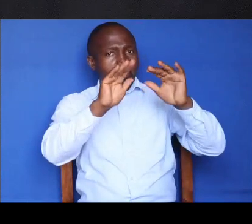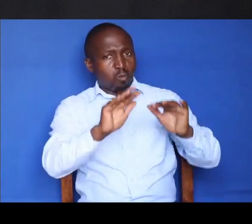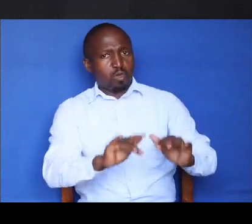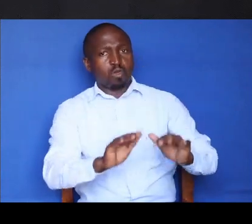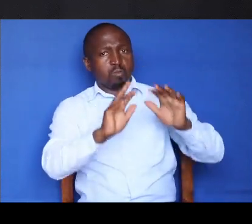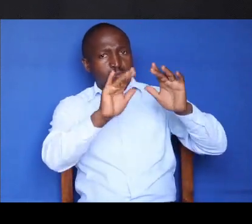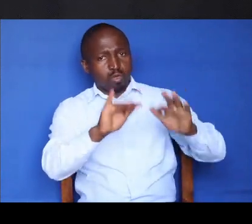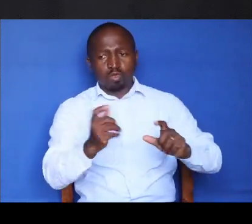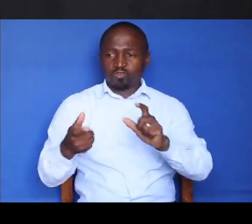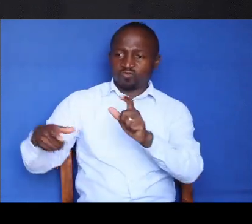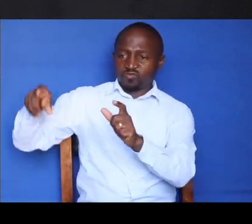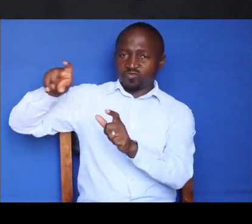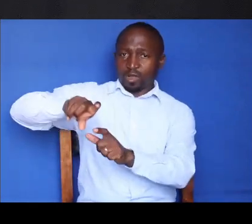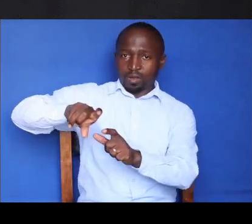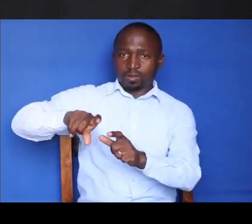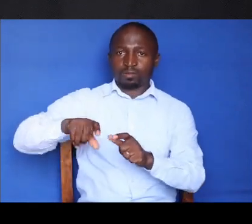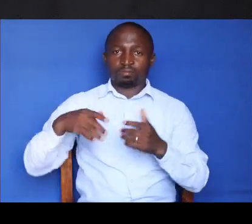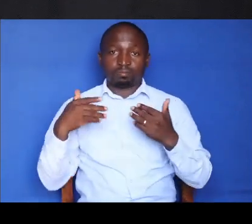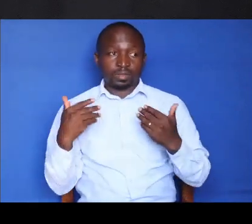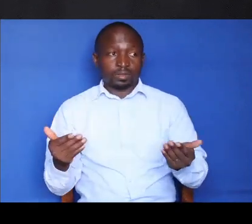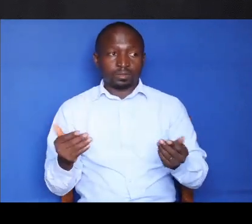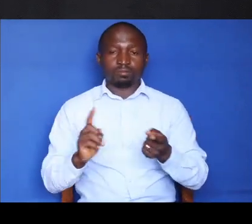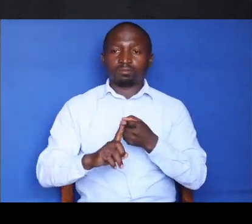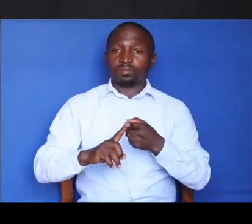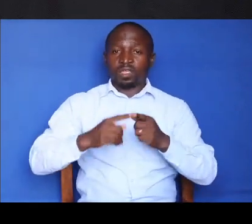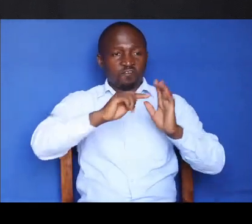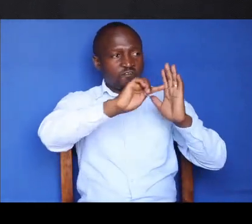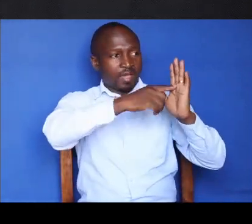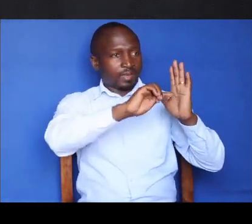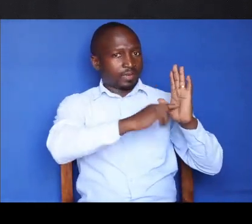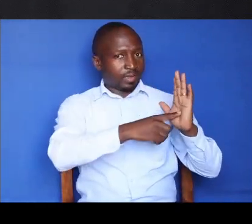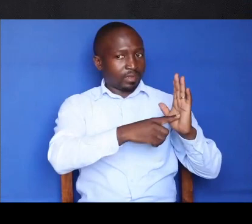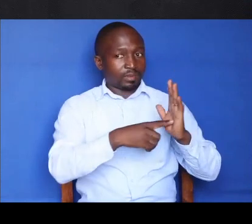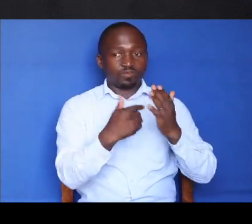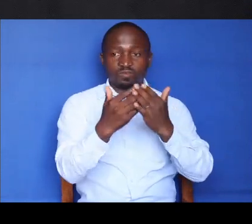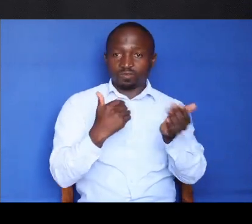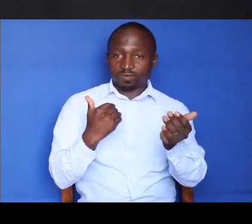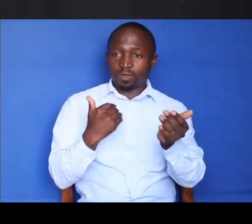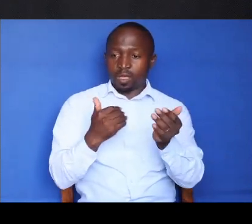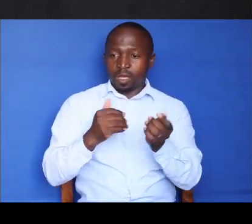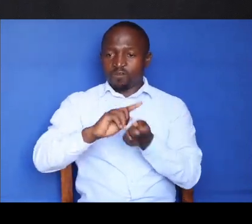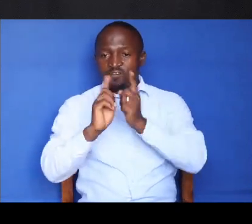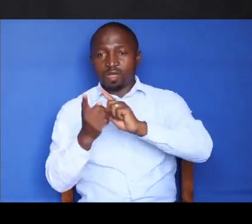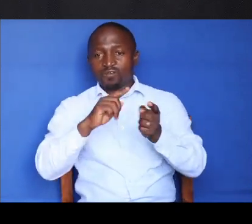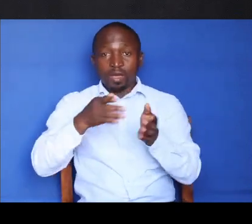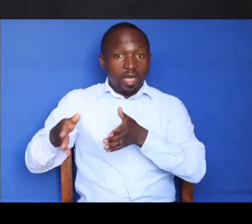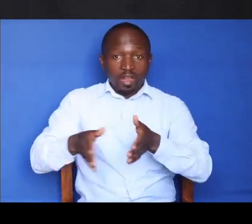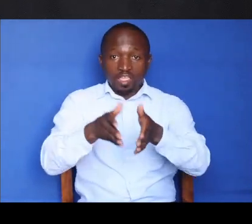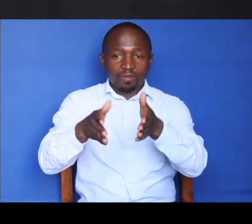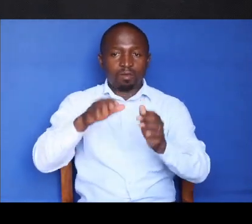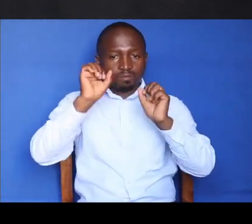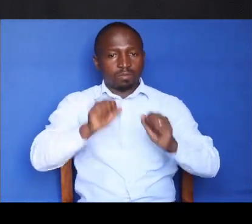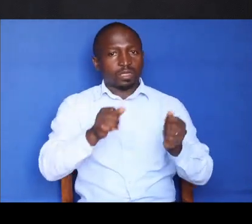speed, erosive activity renewed. So as we are to give factors influence river rejuvenation,